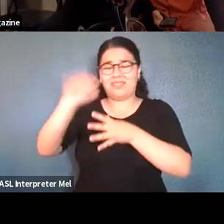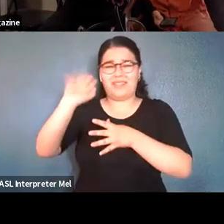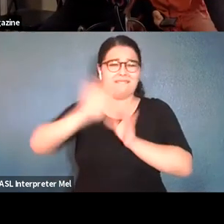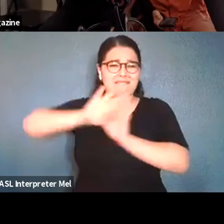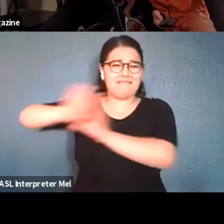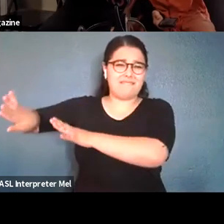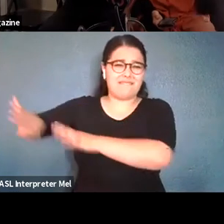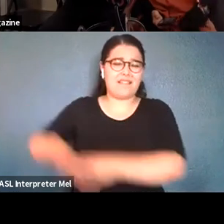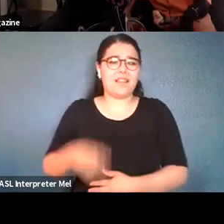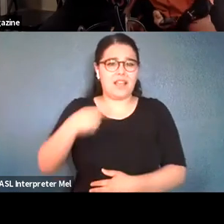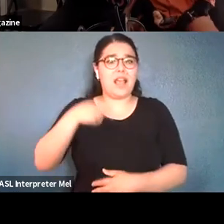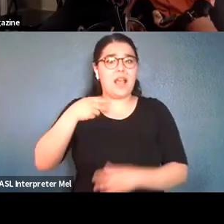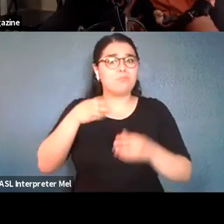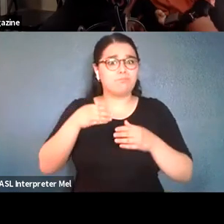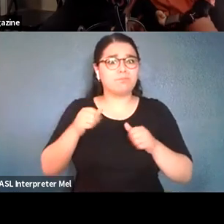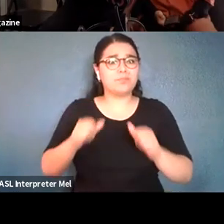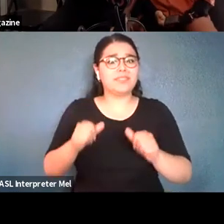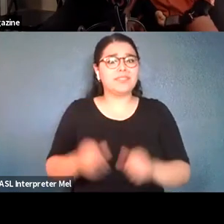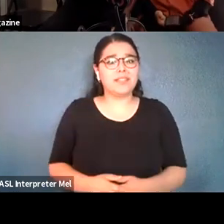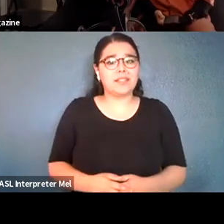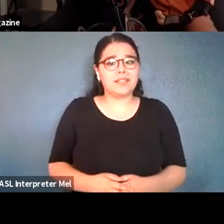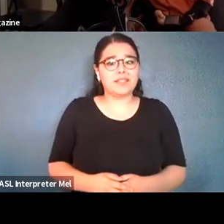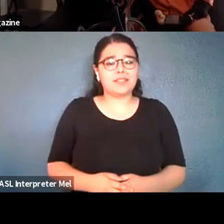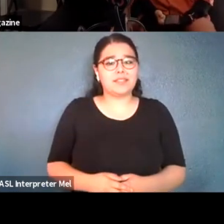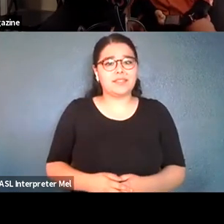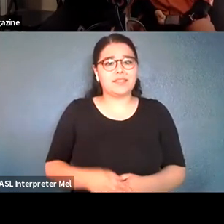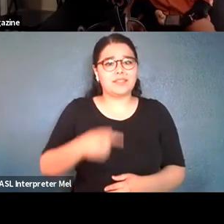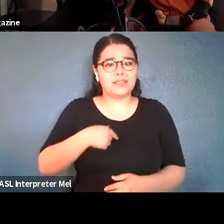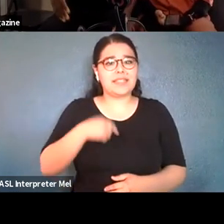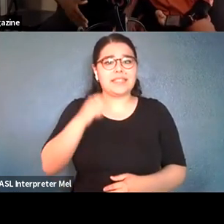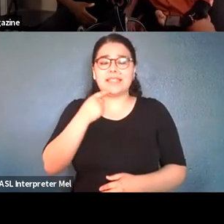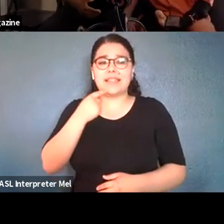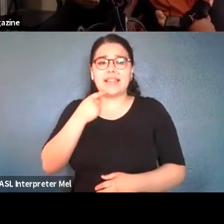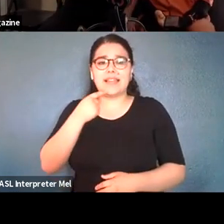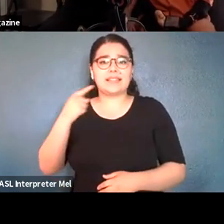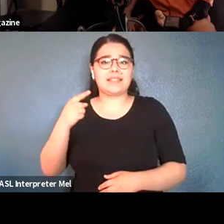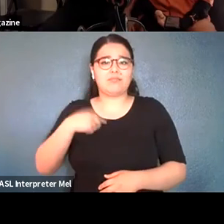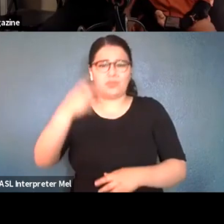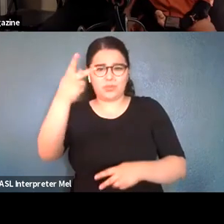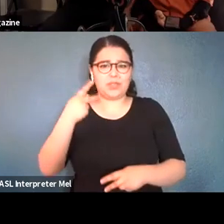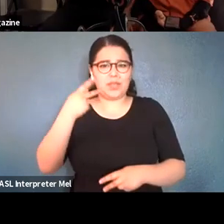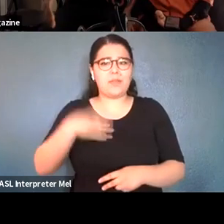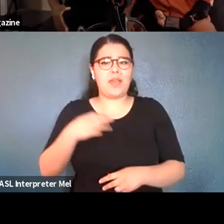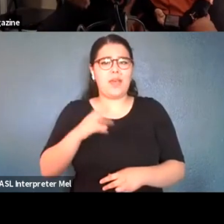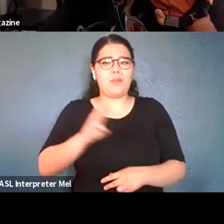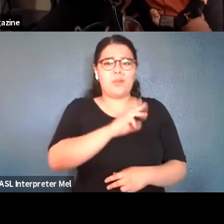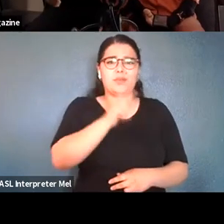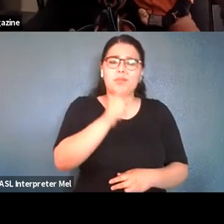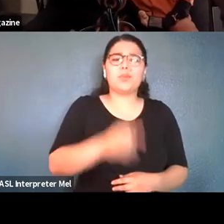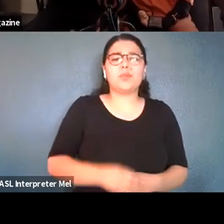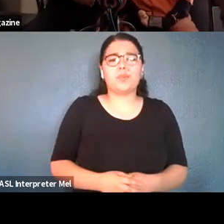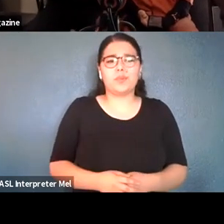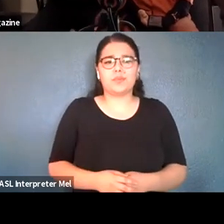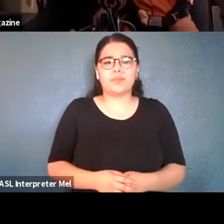I'm still among the Pope. Count my head, I'm on the broke on this block. You see me, because I own less than you. You dish me these slums.